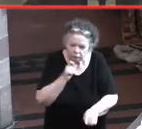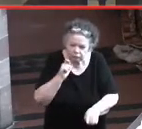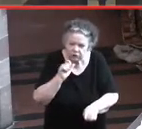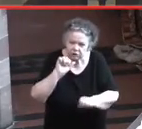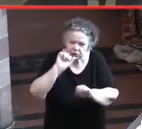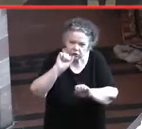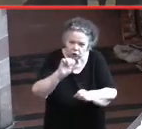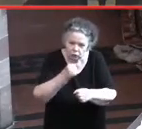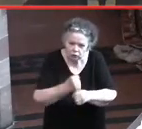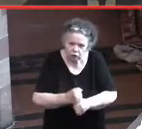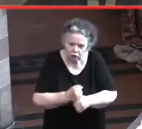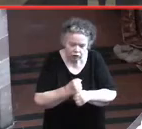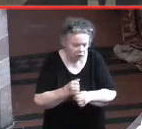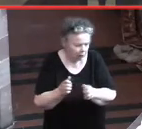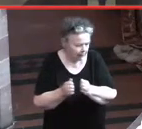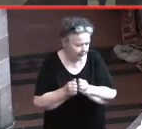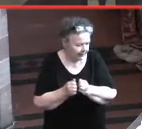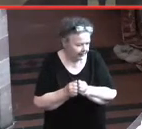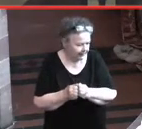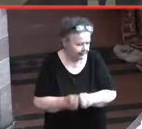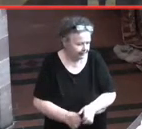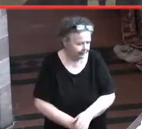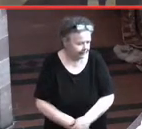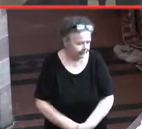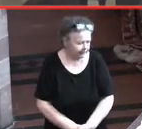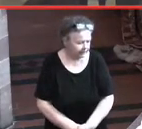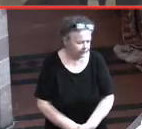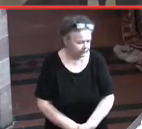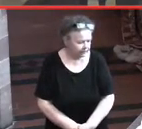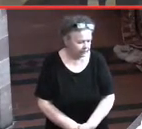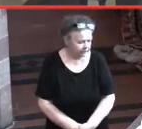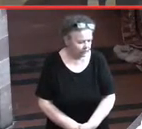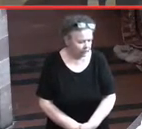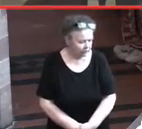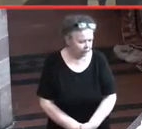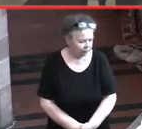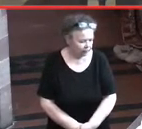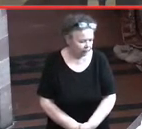your church. Amen.